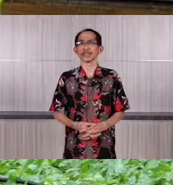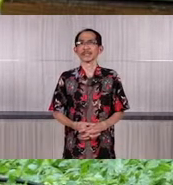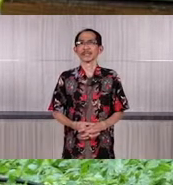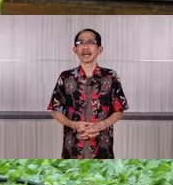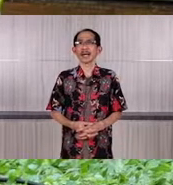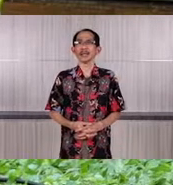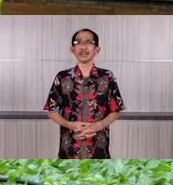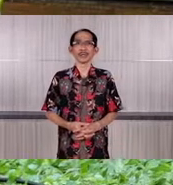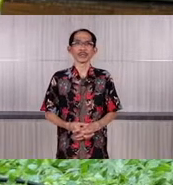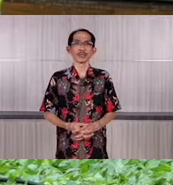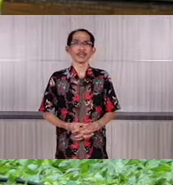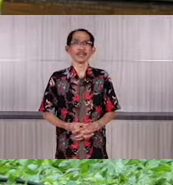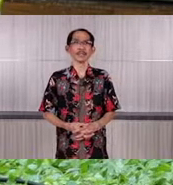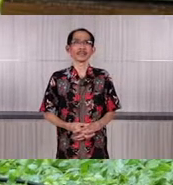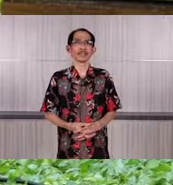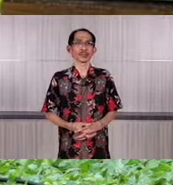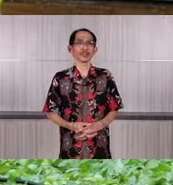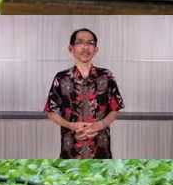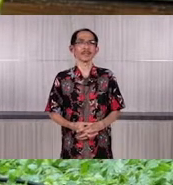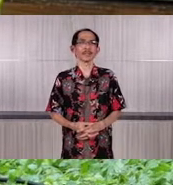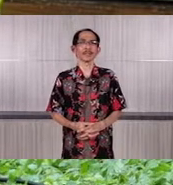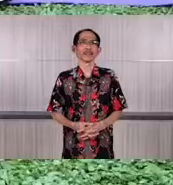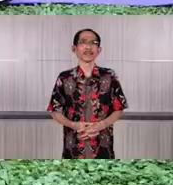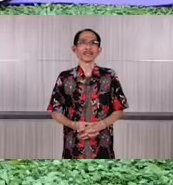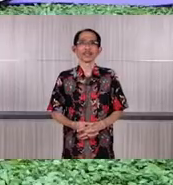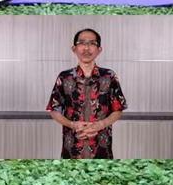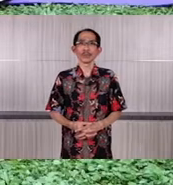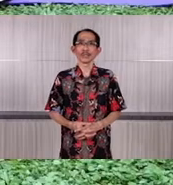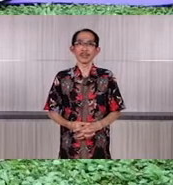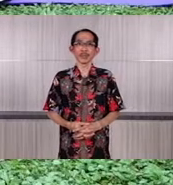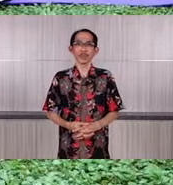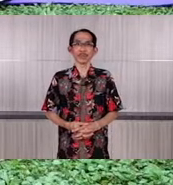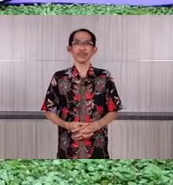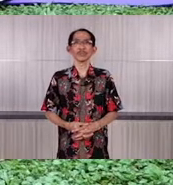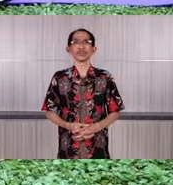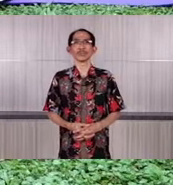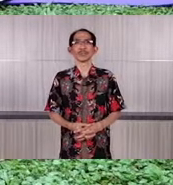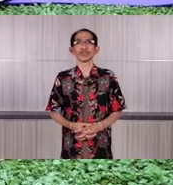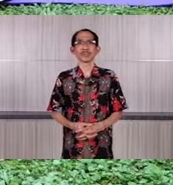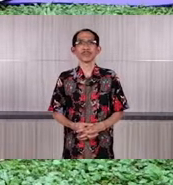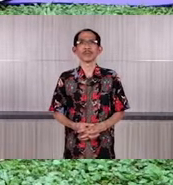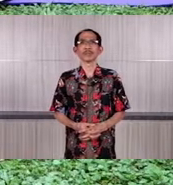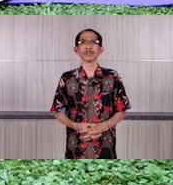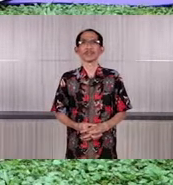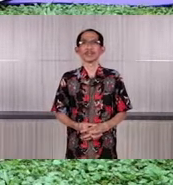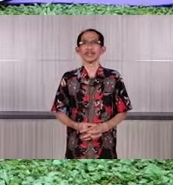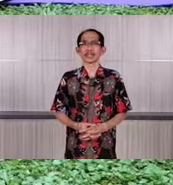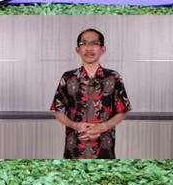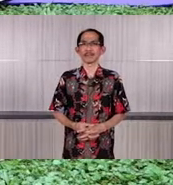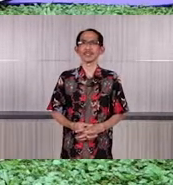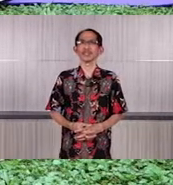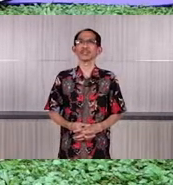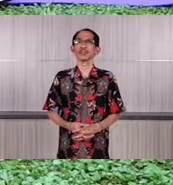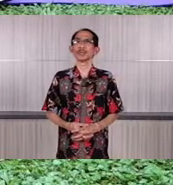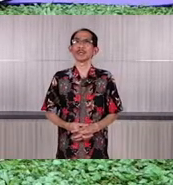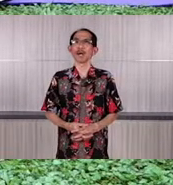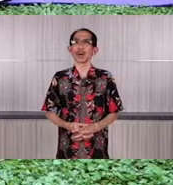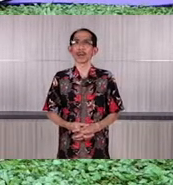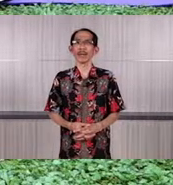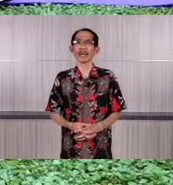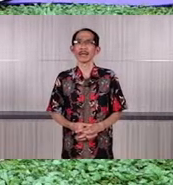uncrossed and your spine straight so that your posture supports your intention to